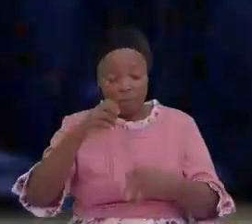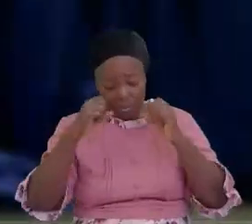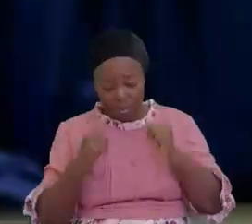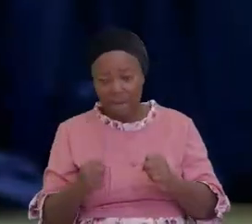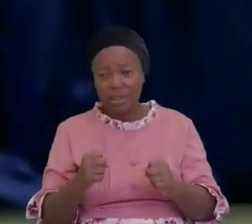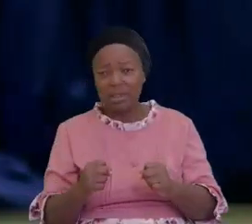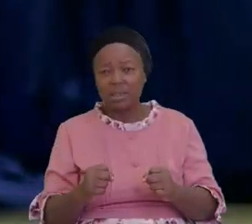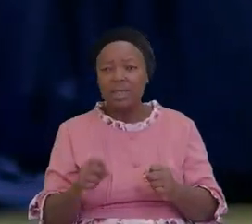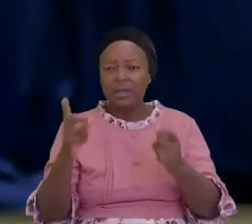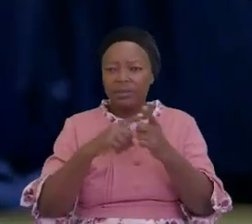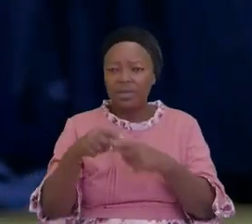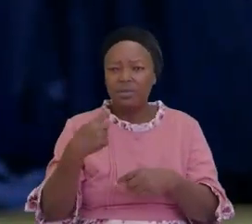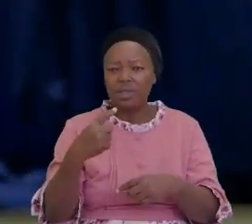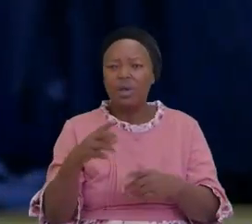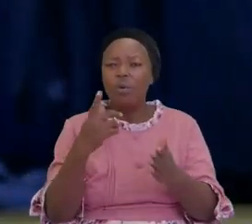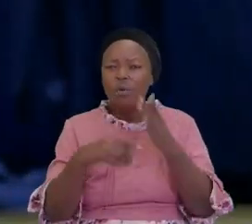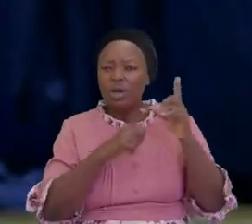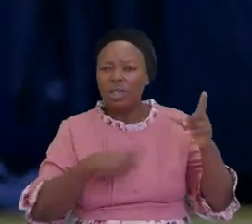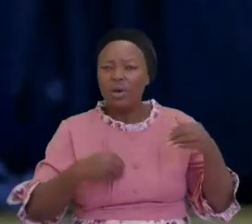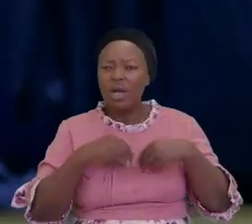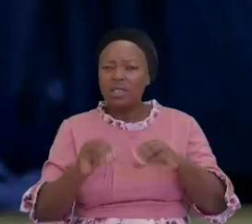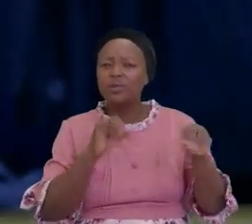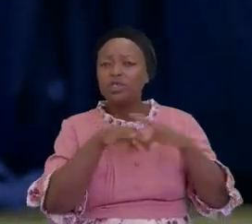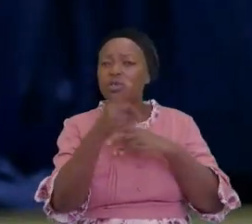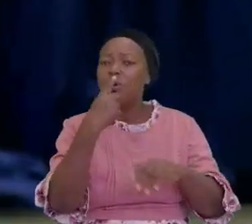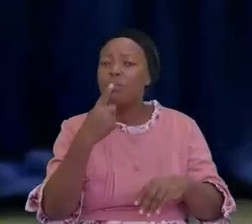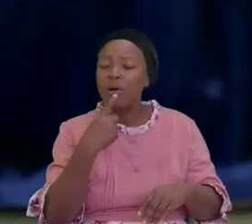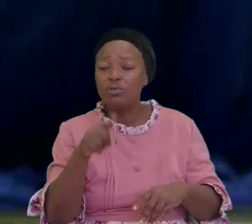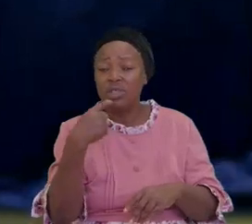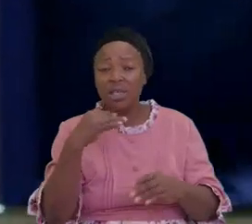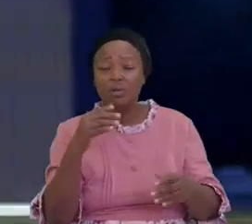you say what the Lord has put in your mouth to say.